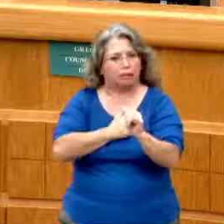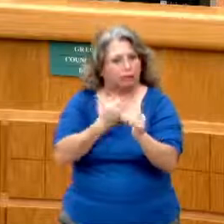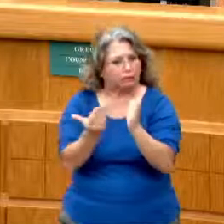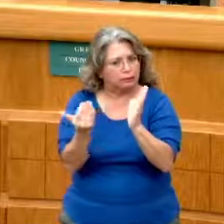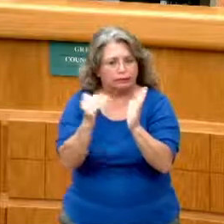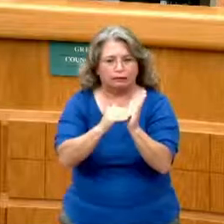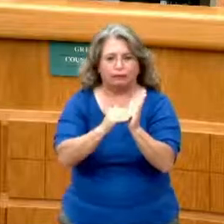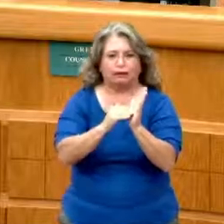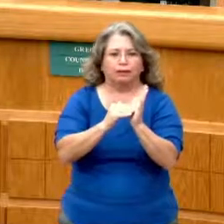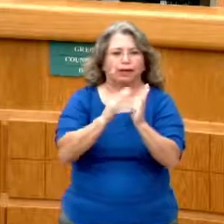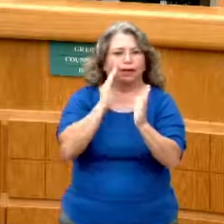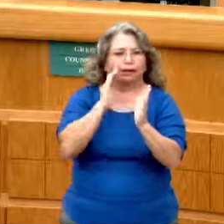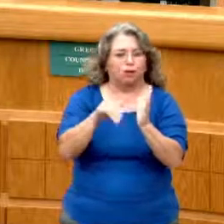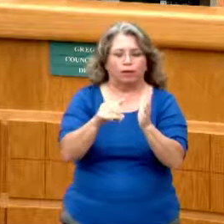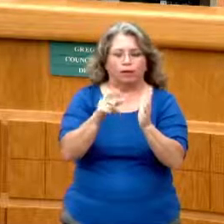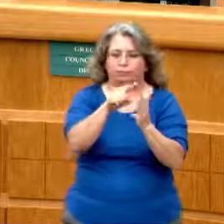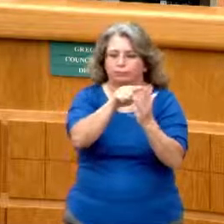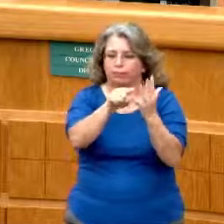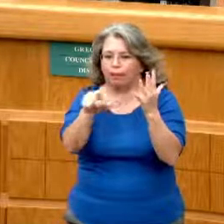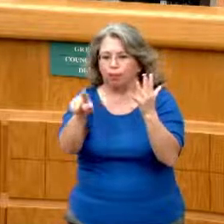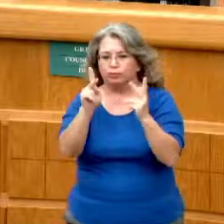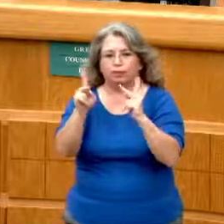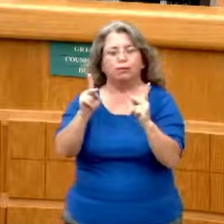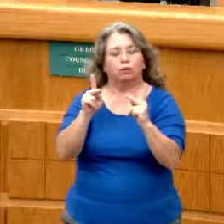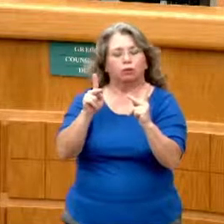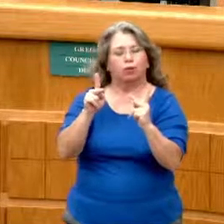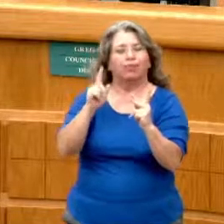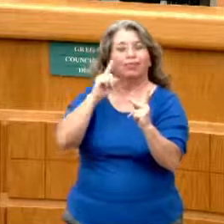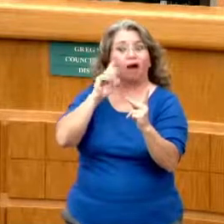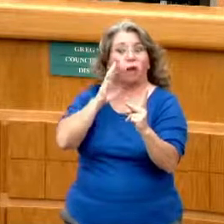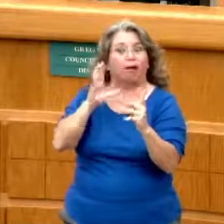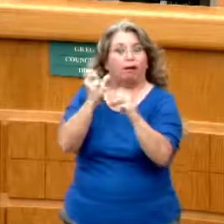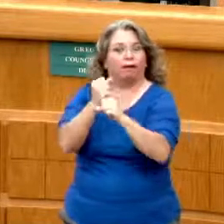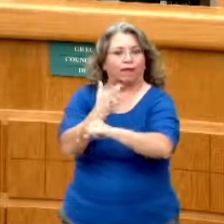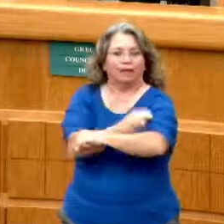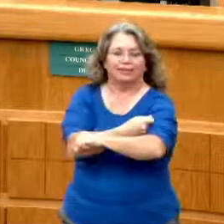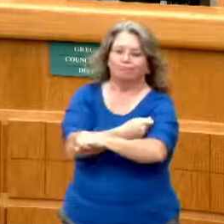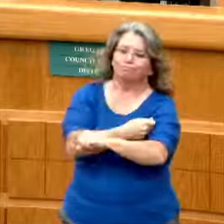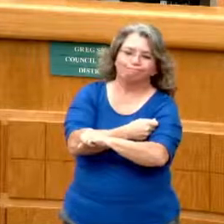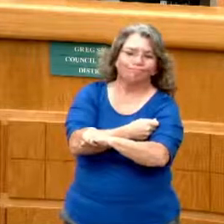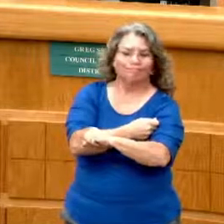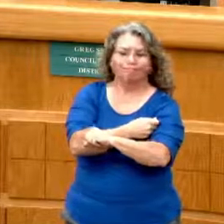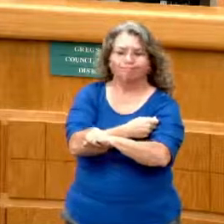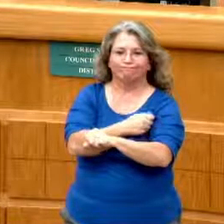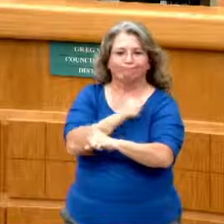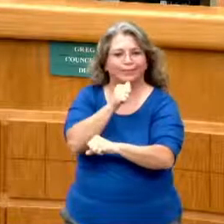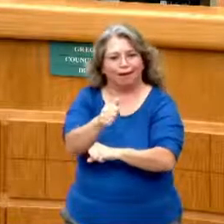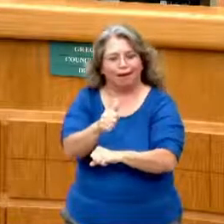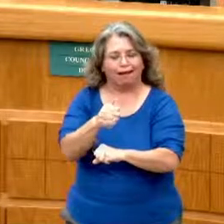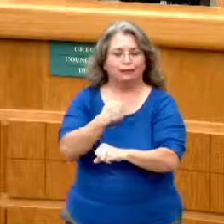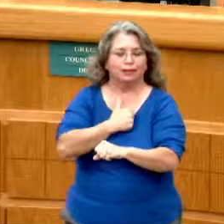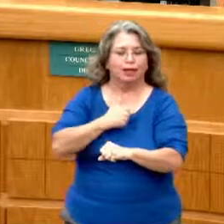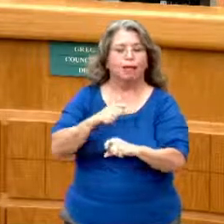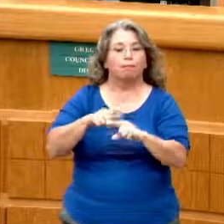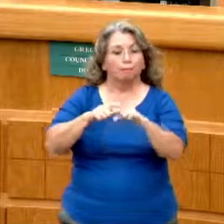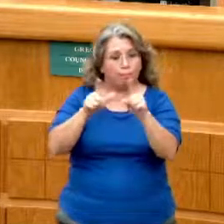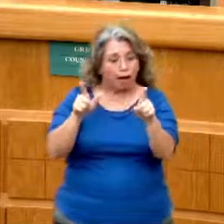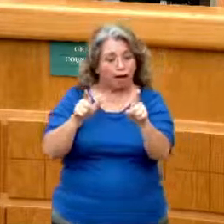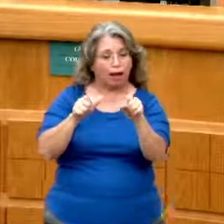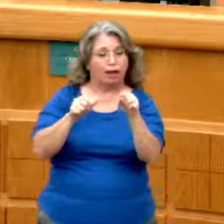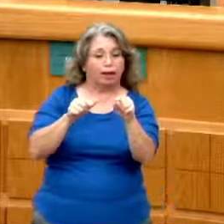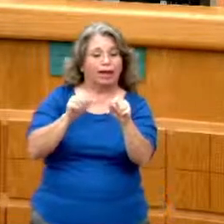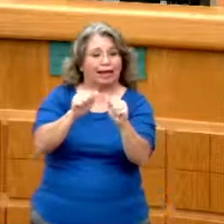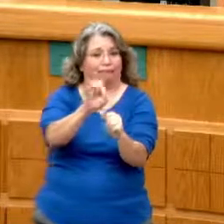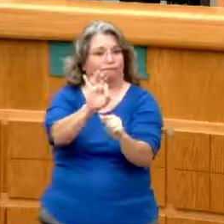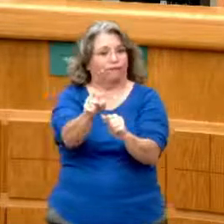hardship in terms of hoping they'd get the vaccine, and then they didn't. But we do have a complete fix for those persons, and I want to talk to you about that